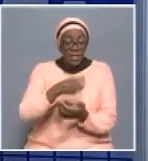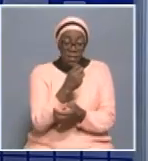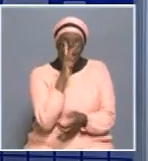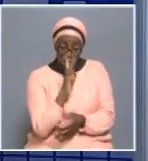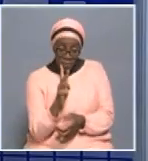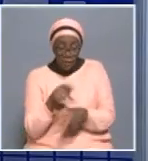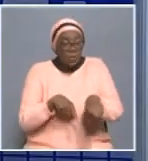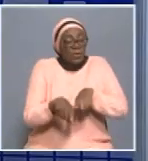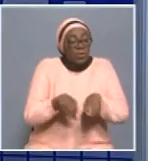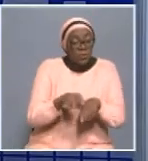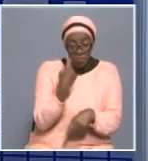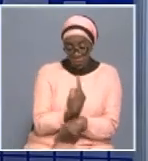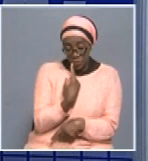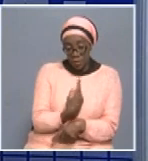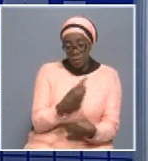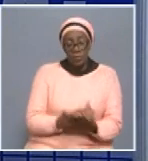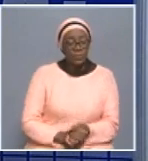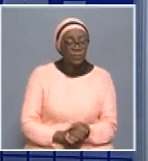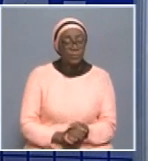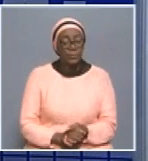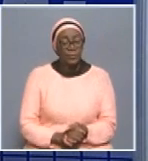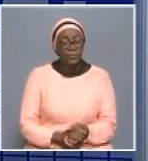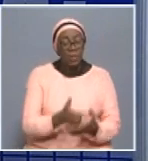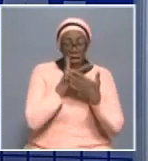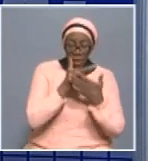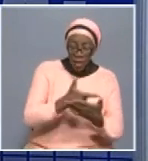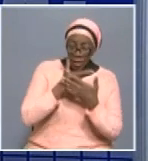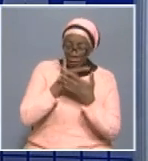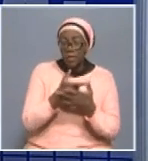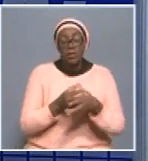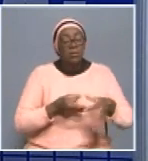Thank you very much for your analysis and an update regarding the amendment there.